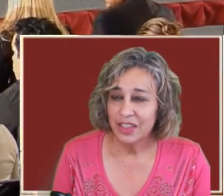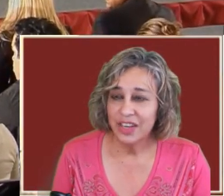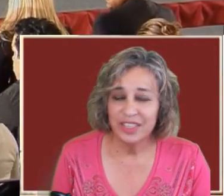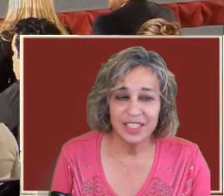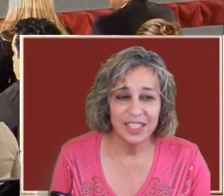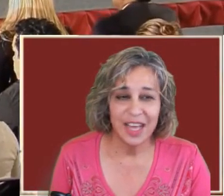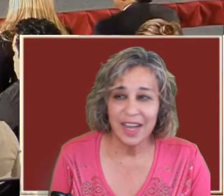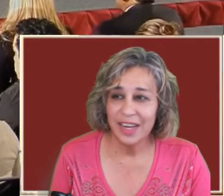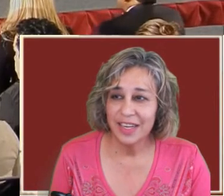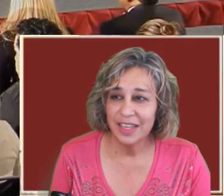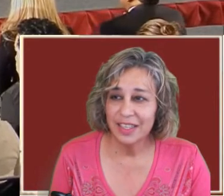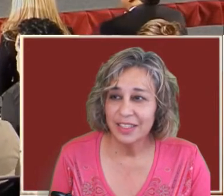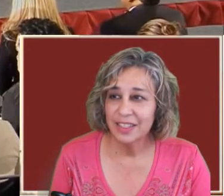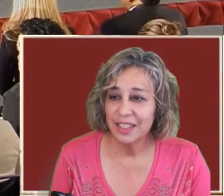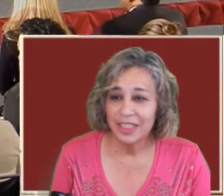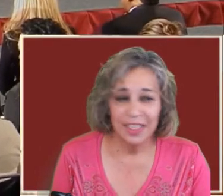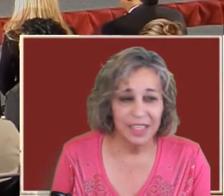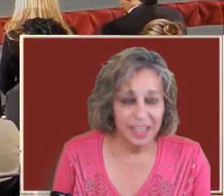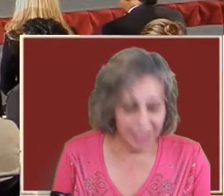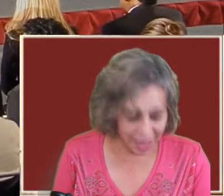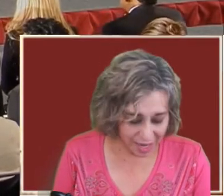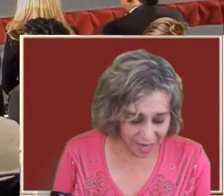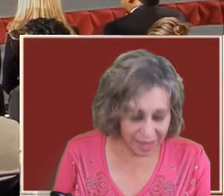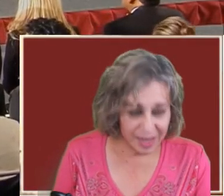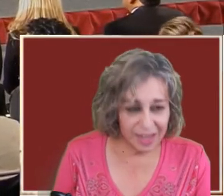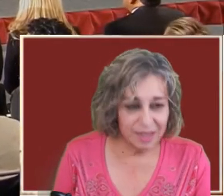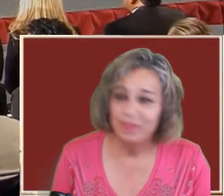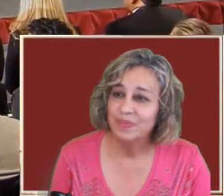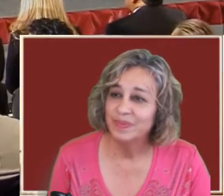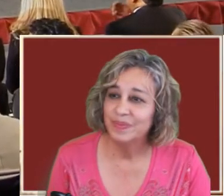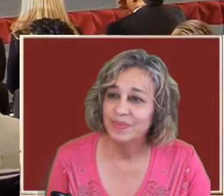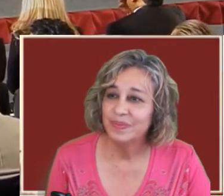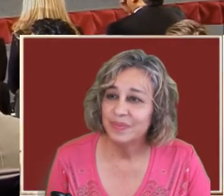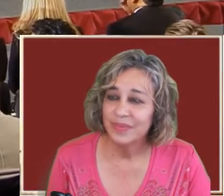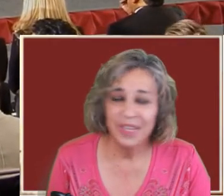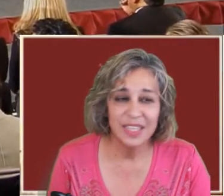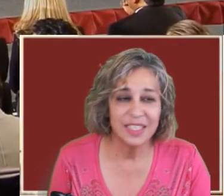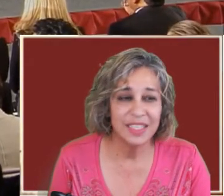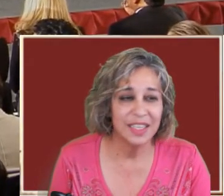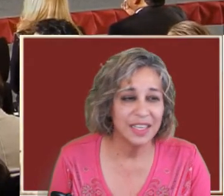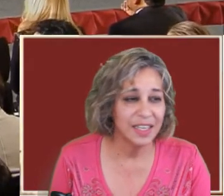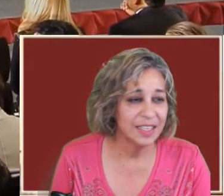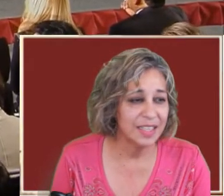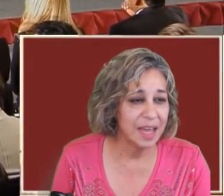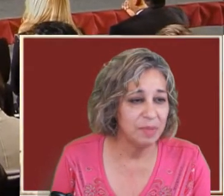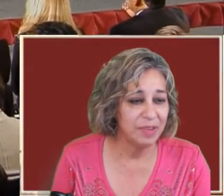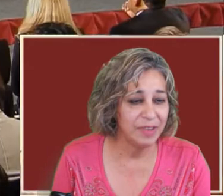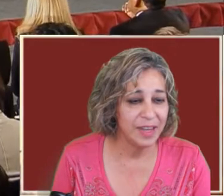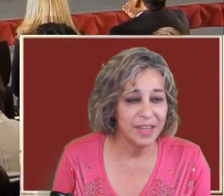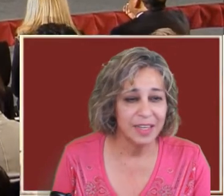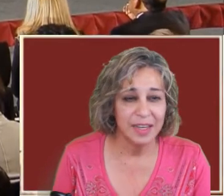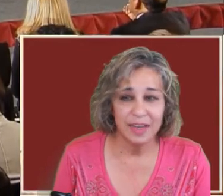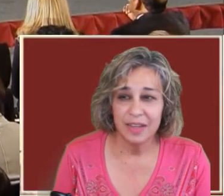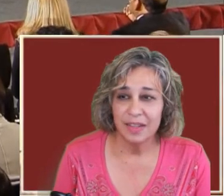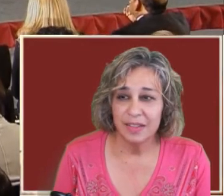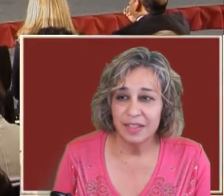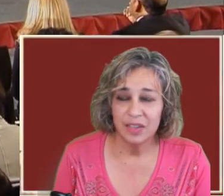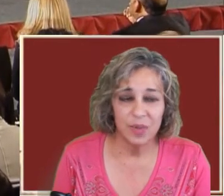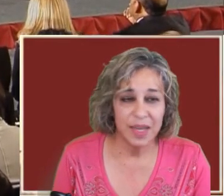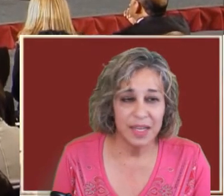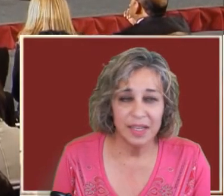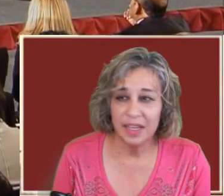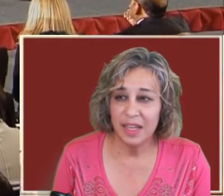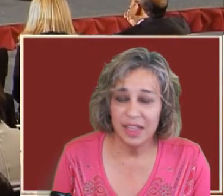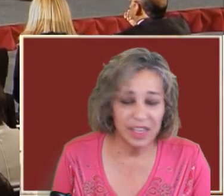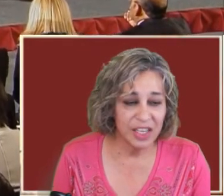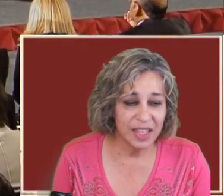So here's the slide. And he says, look at this, amplify it. So we